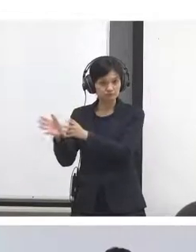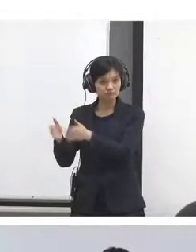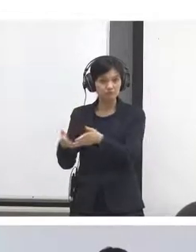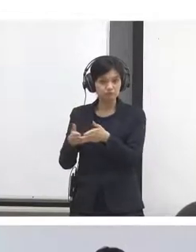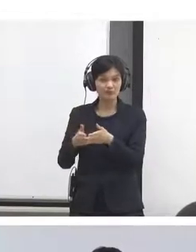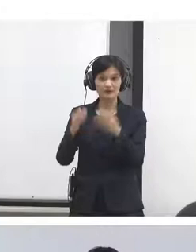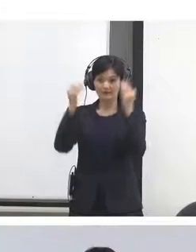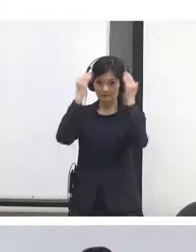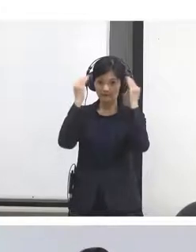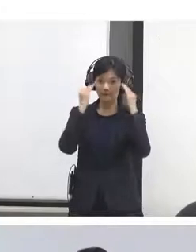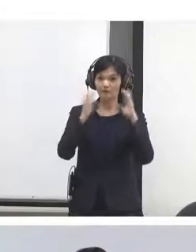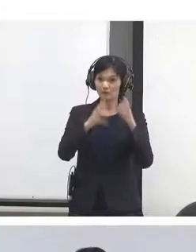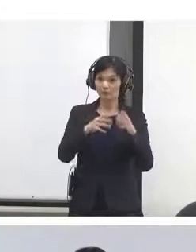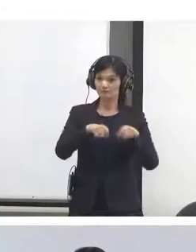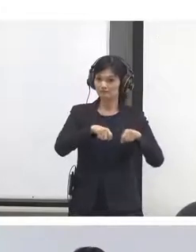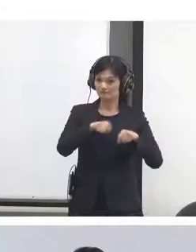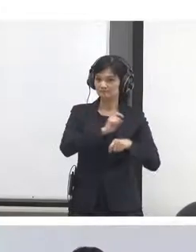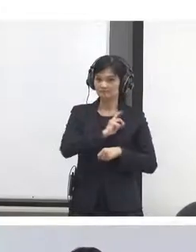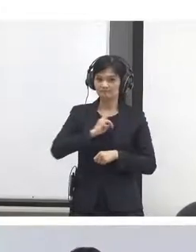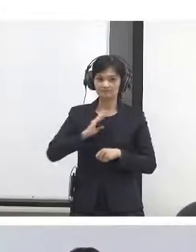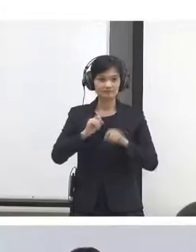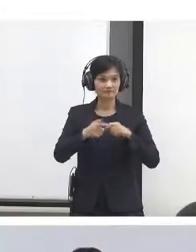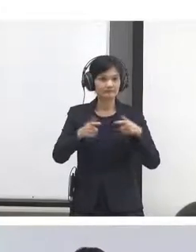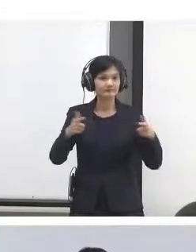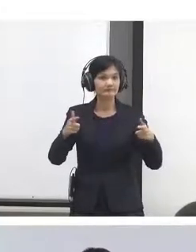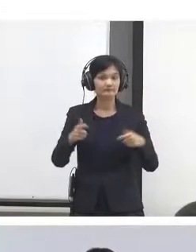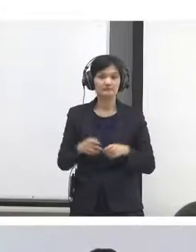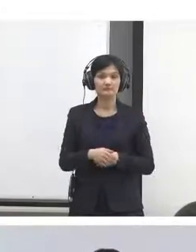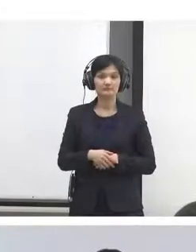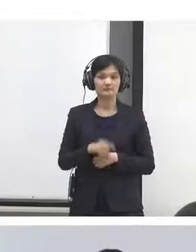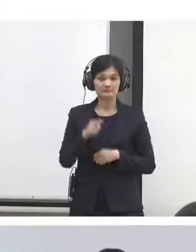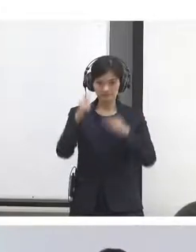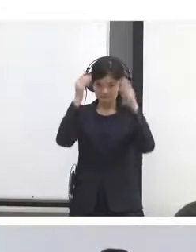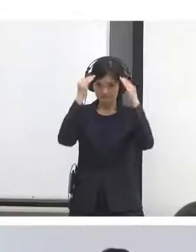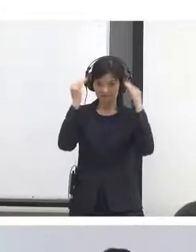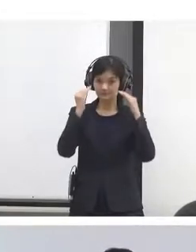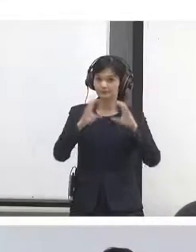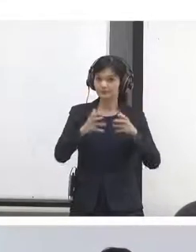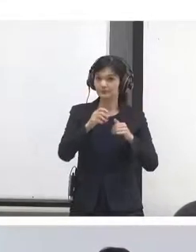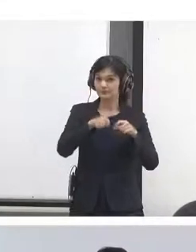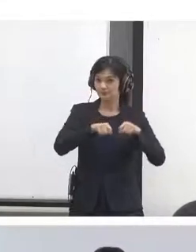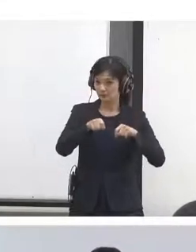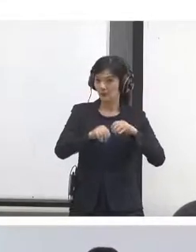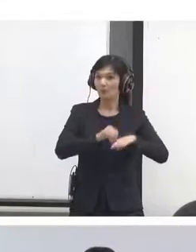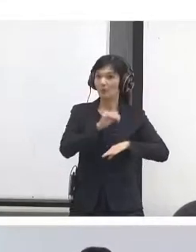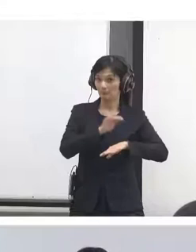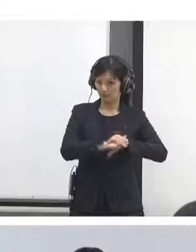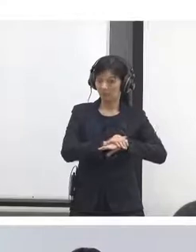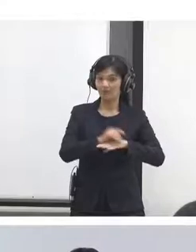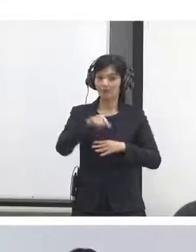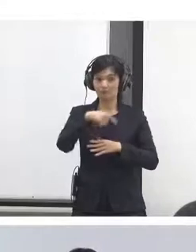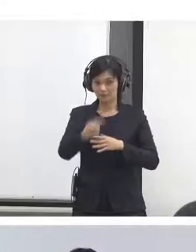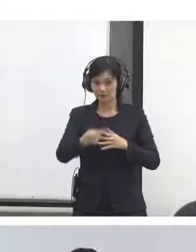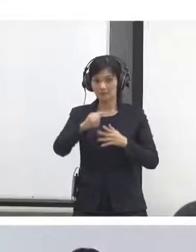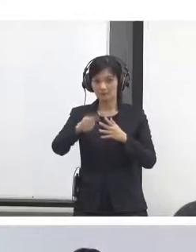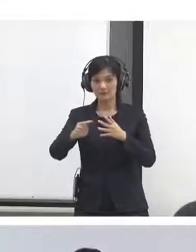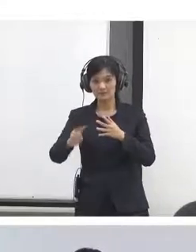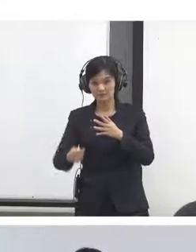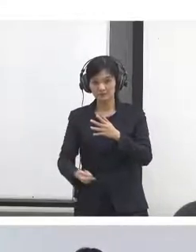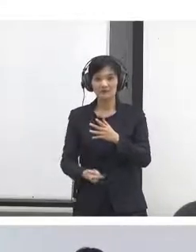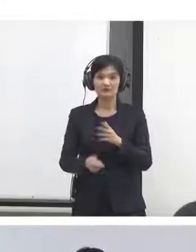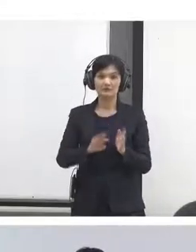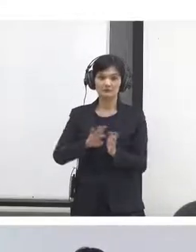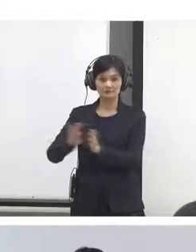done, and they are gradually moving to other projects. And in Taiwan, because this project is originally found by